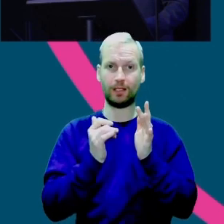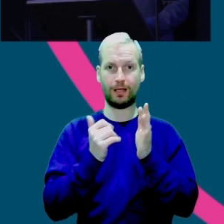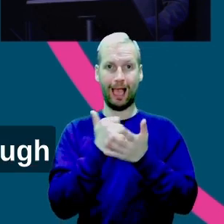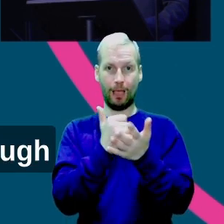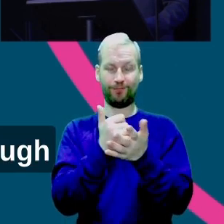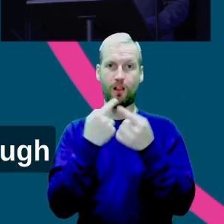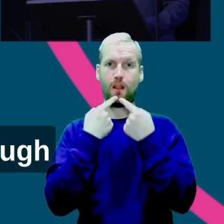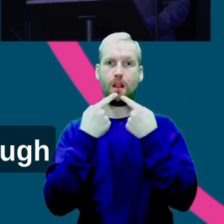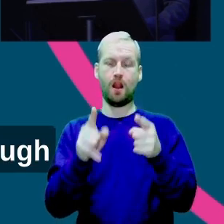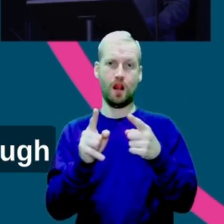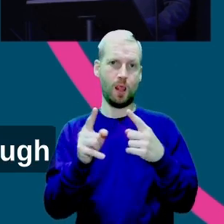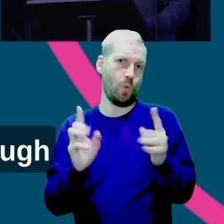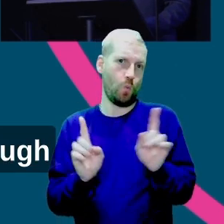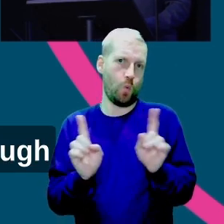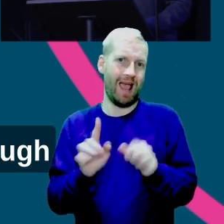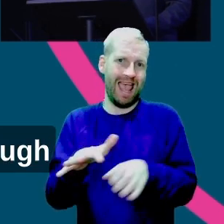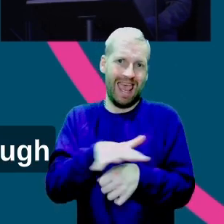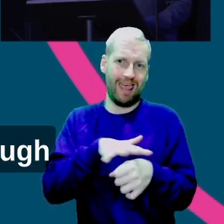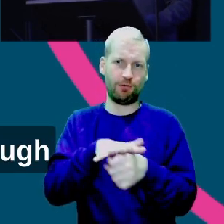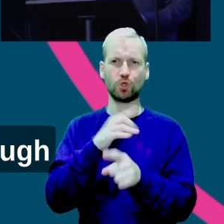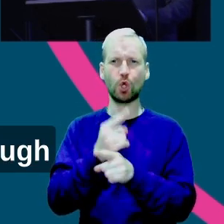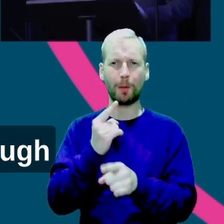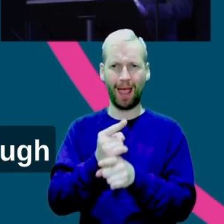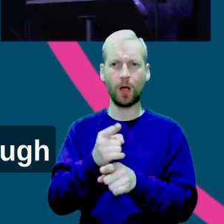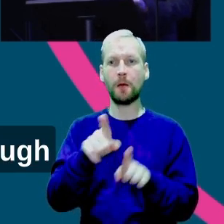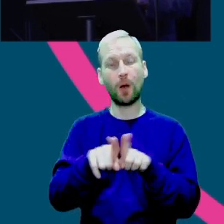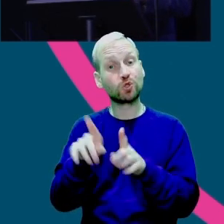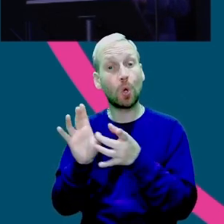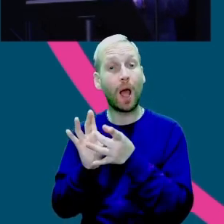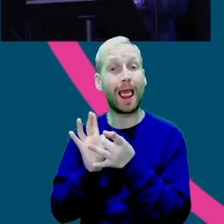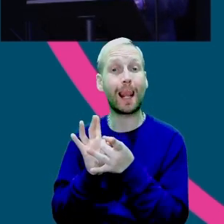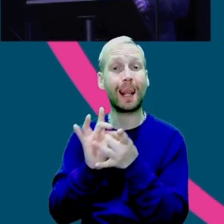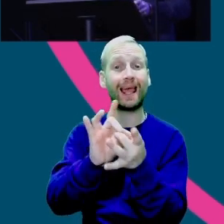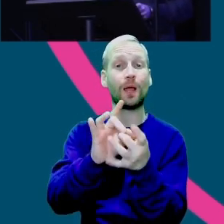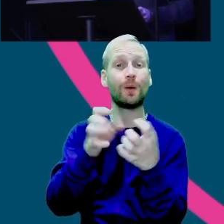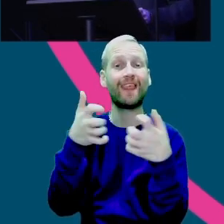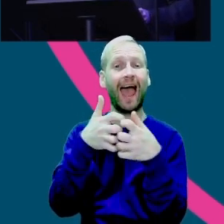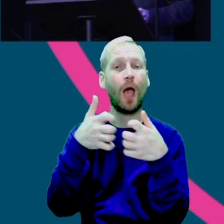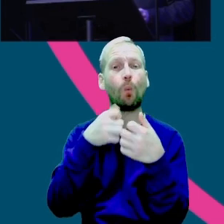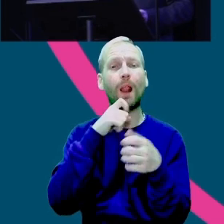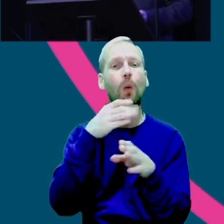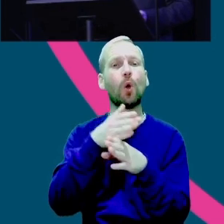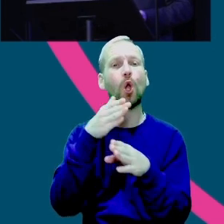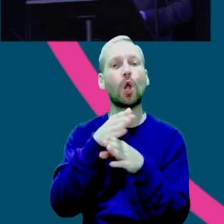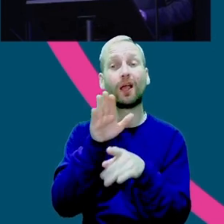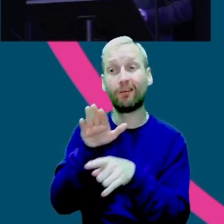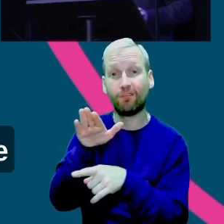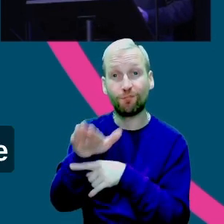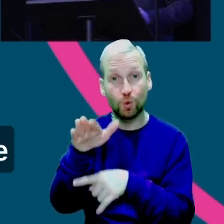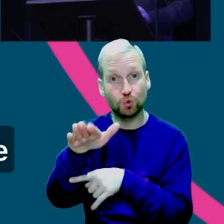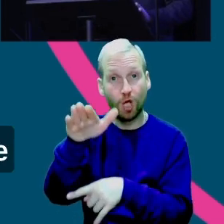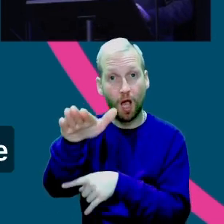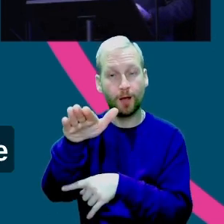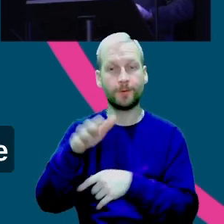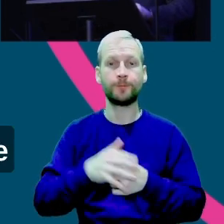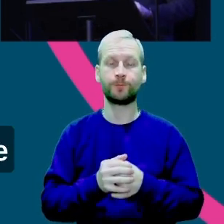of the site we were talking about today, but also linking that through to how it's going to work going forwards.